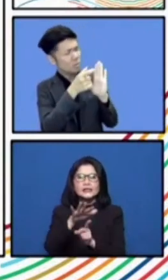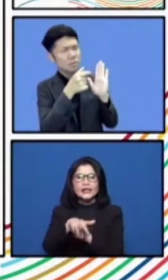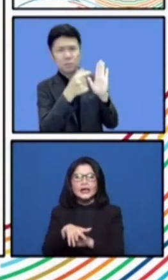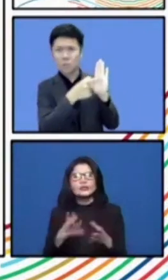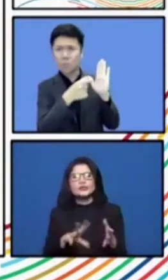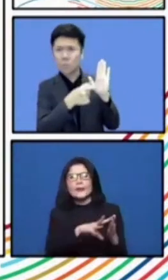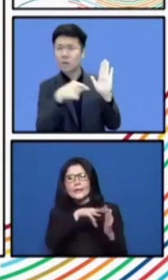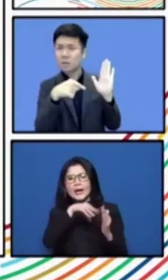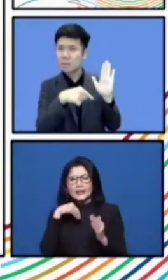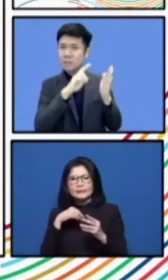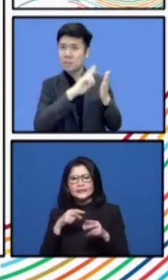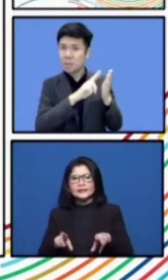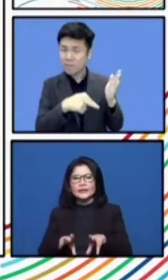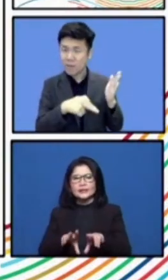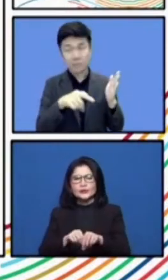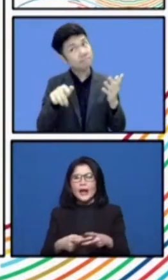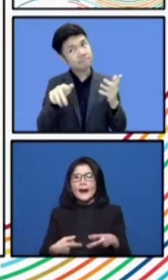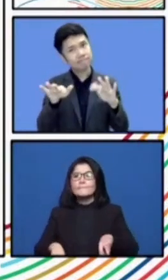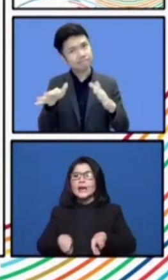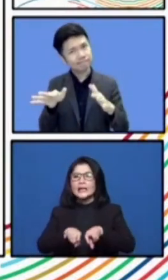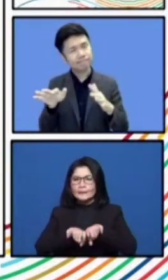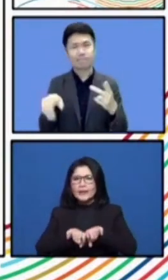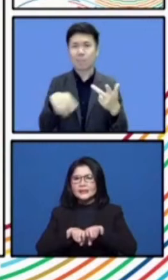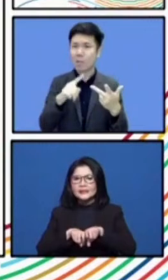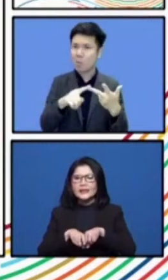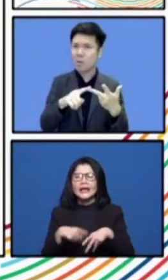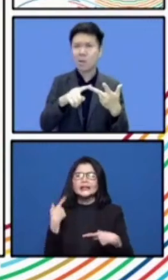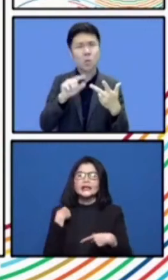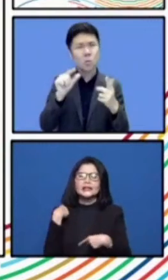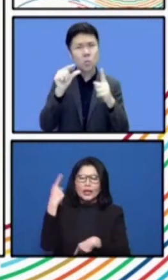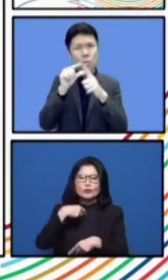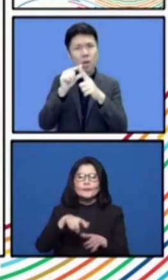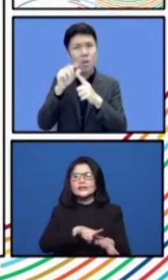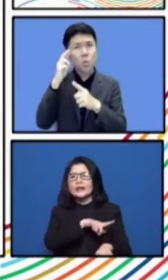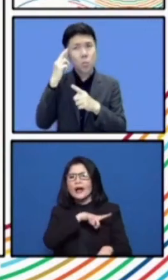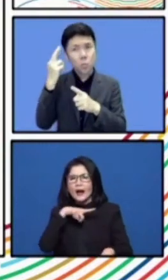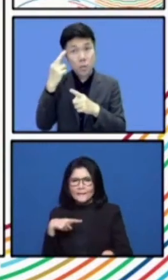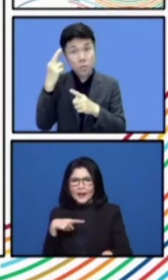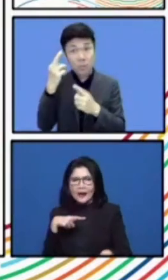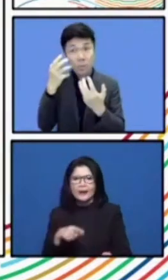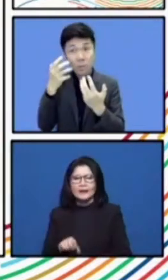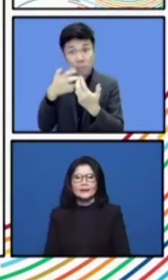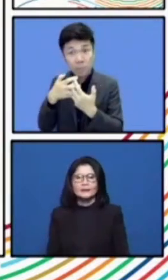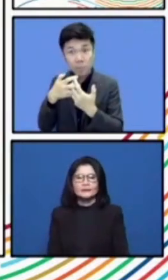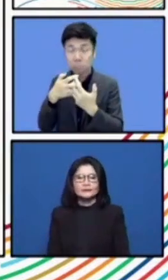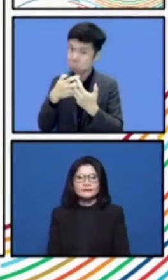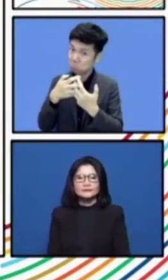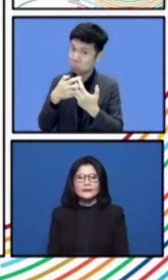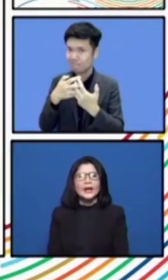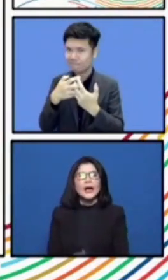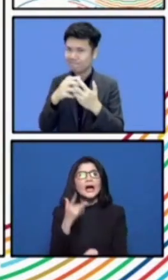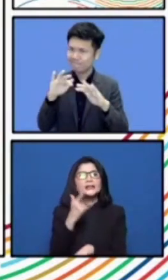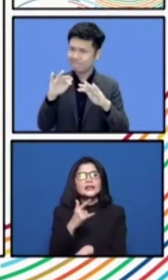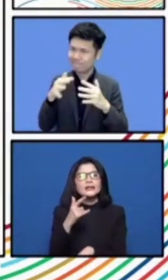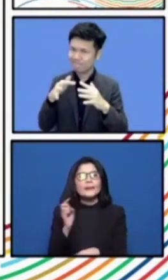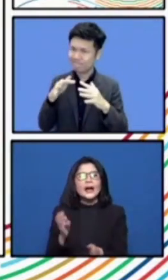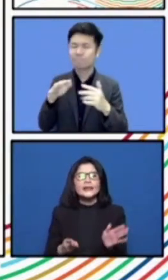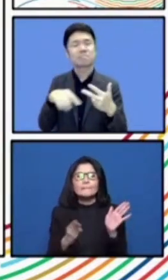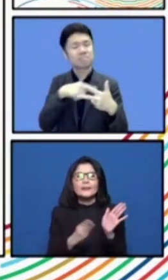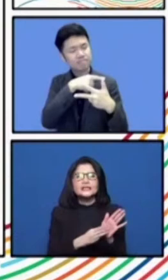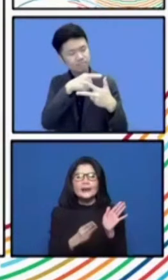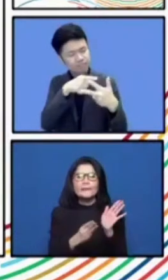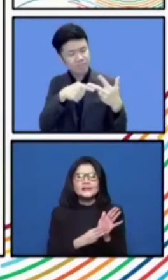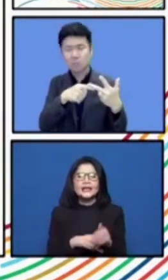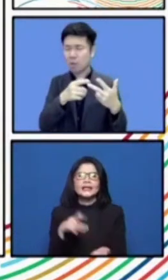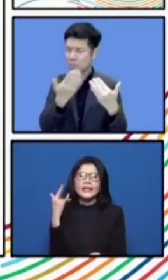understandings of reasonable accommodation and a range of substantive issues of that sort still need a lot of intention